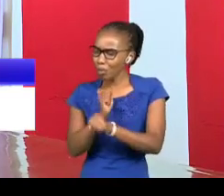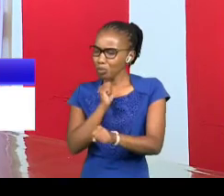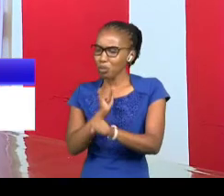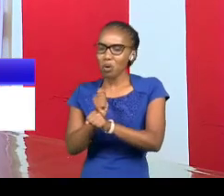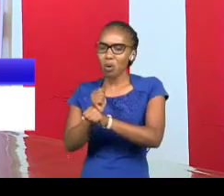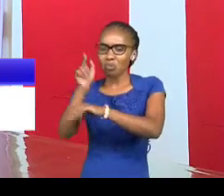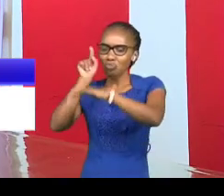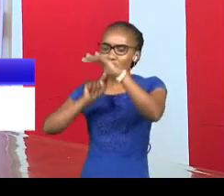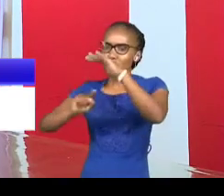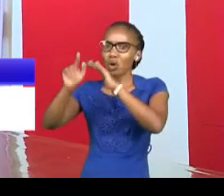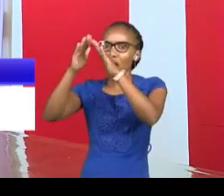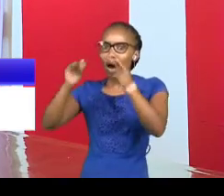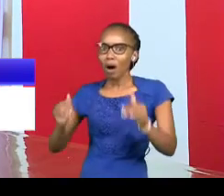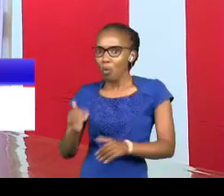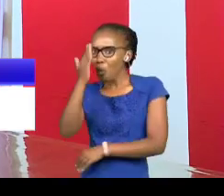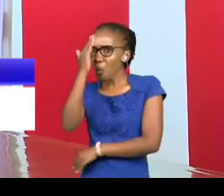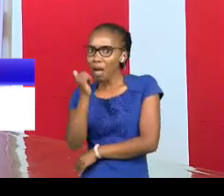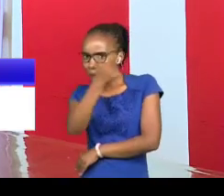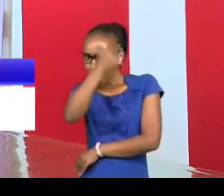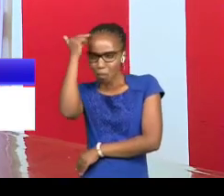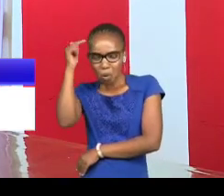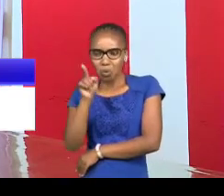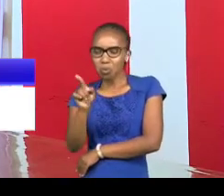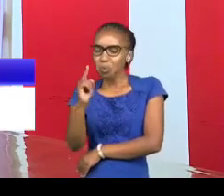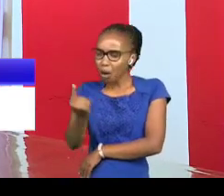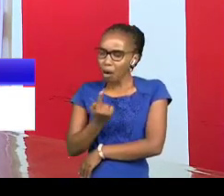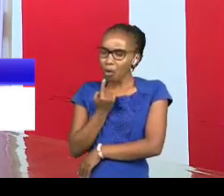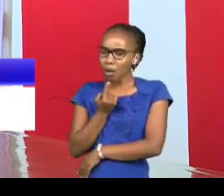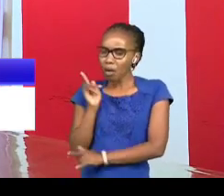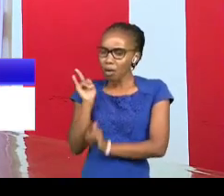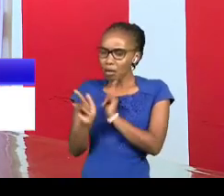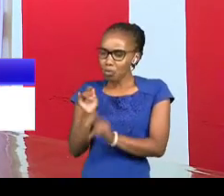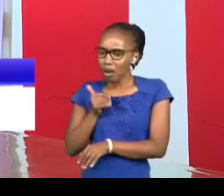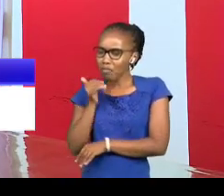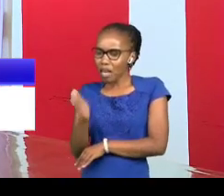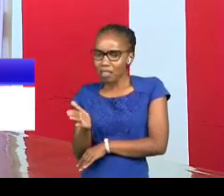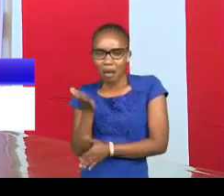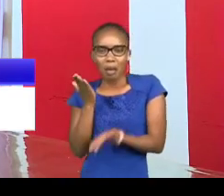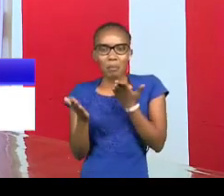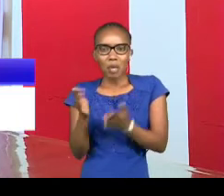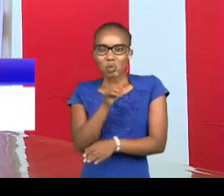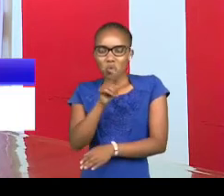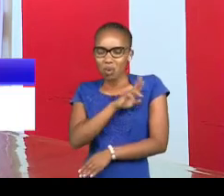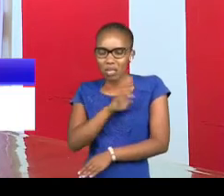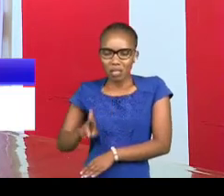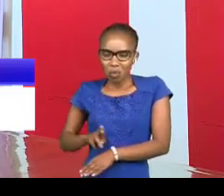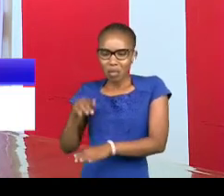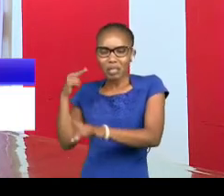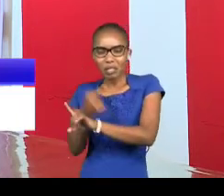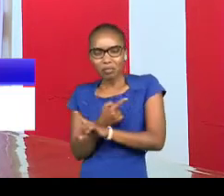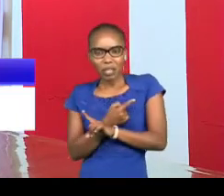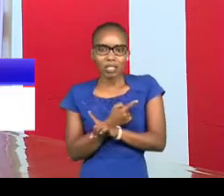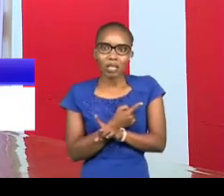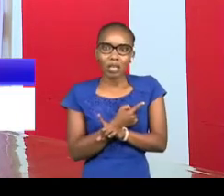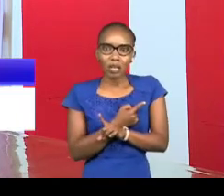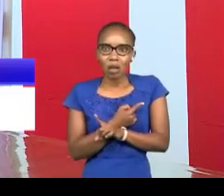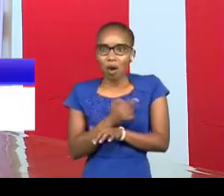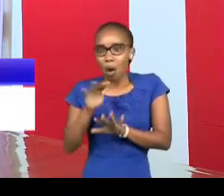because you are single, because you're from this religion, because you're